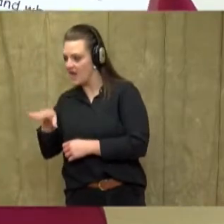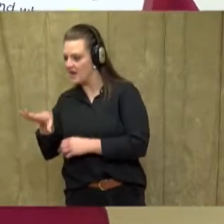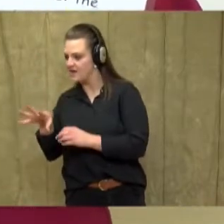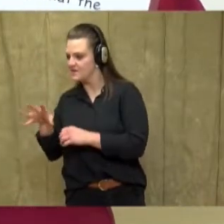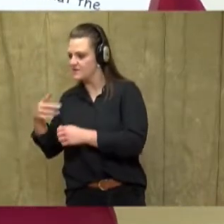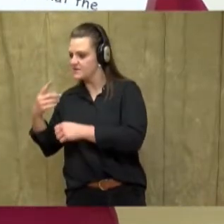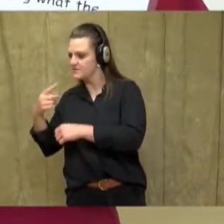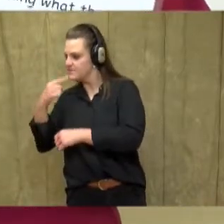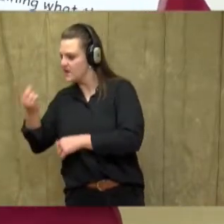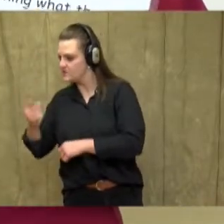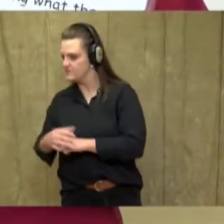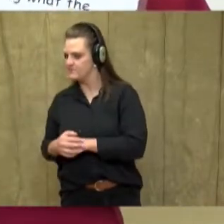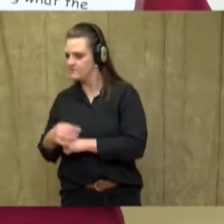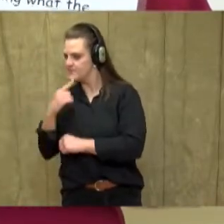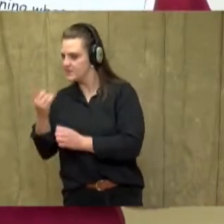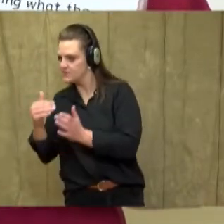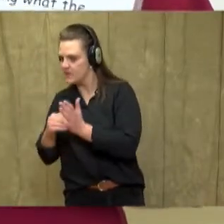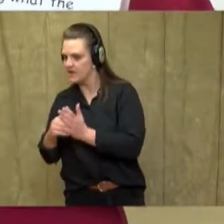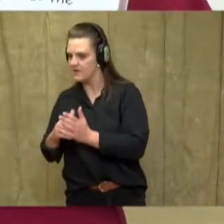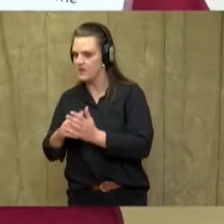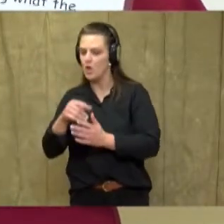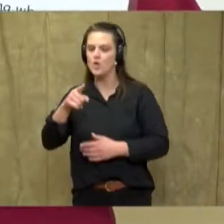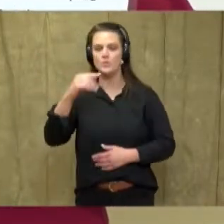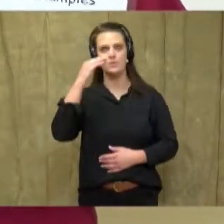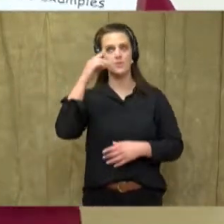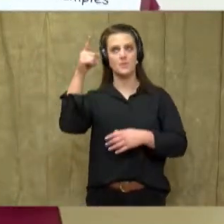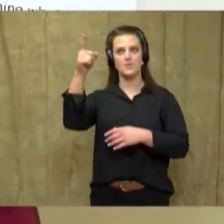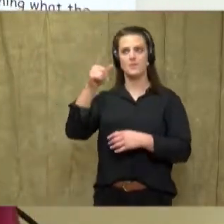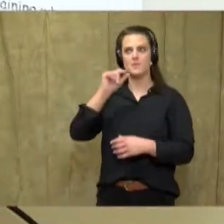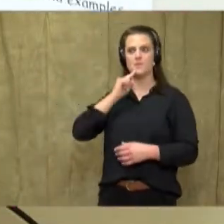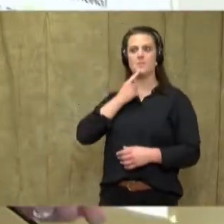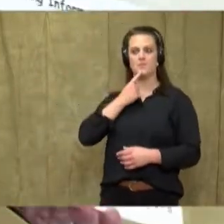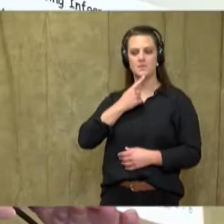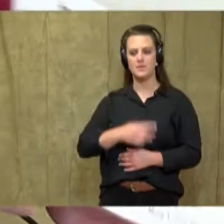than once, you know that he or she means business.